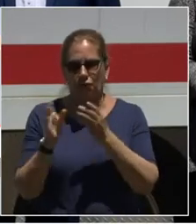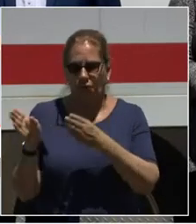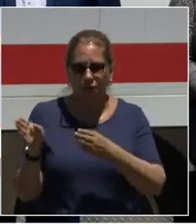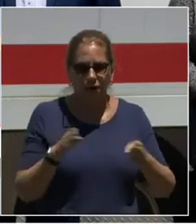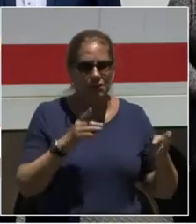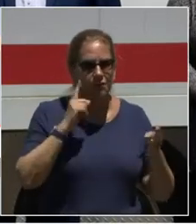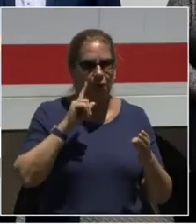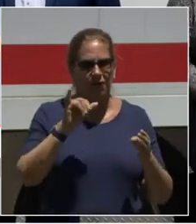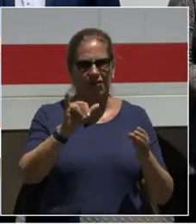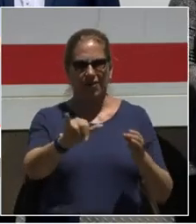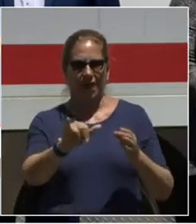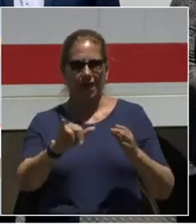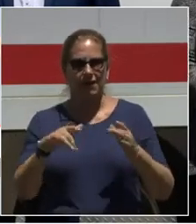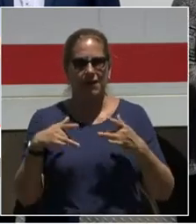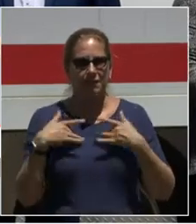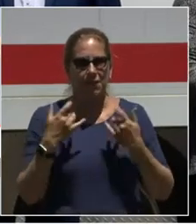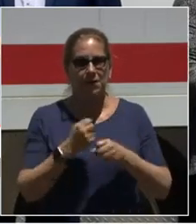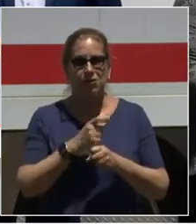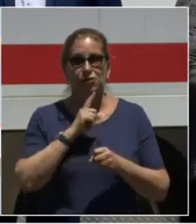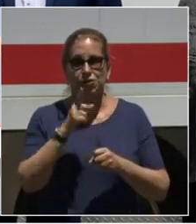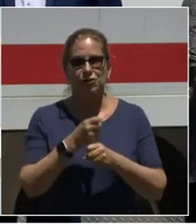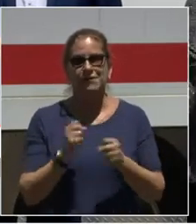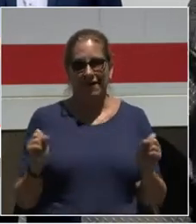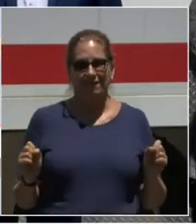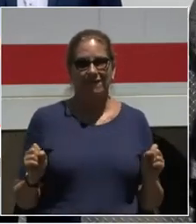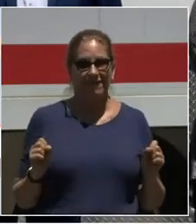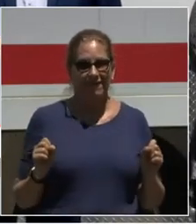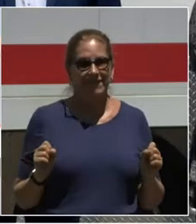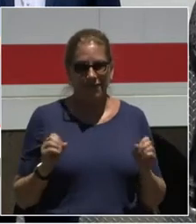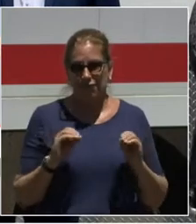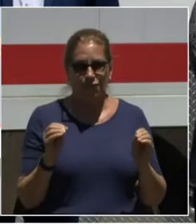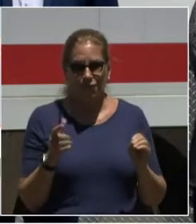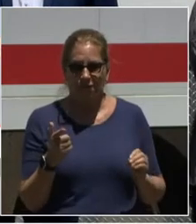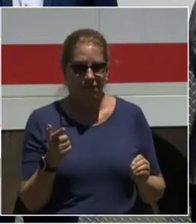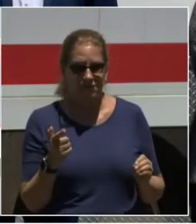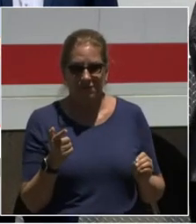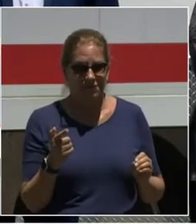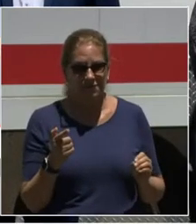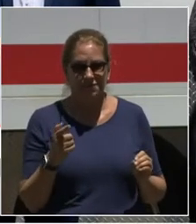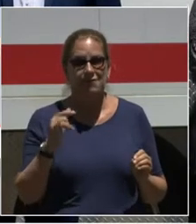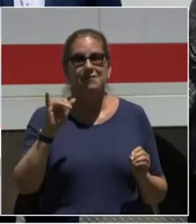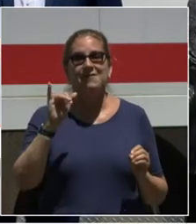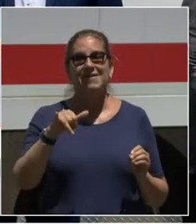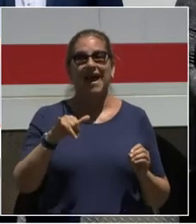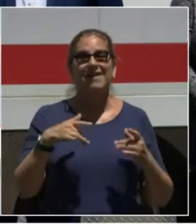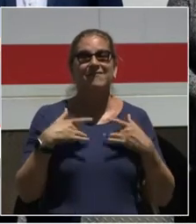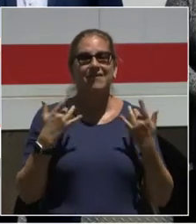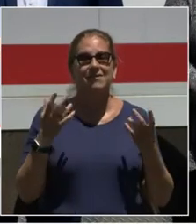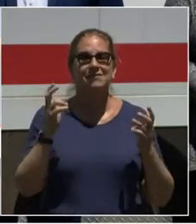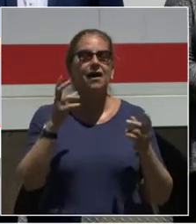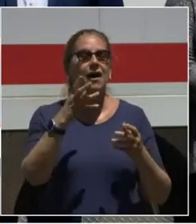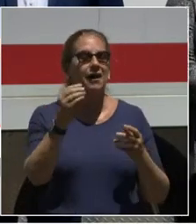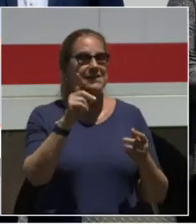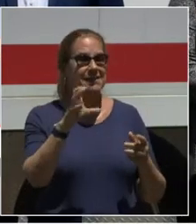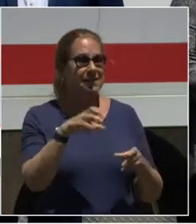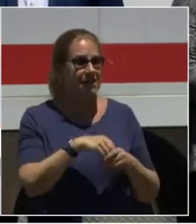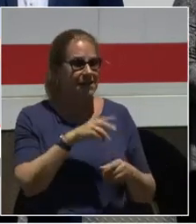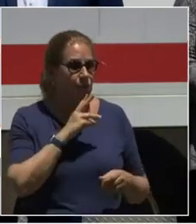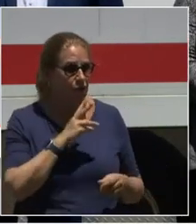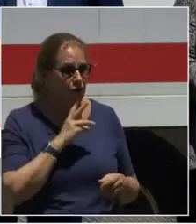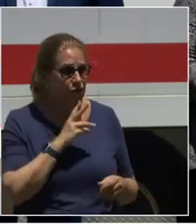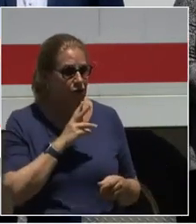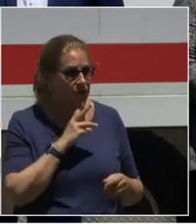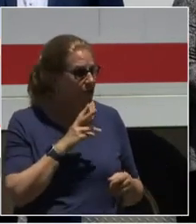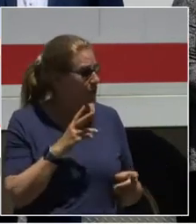to make them safe. And the same is true for Something in the Water. How come we haven't seen a plan yet from the city?